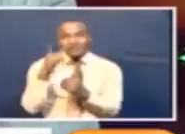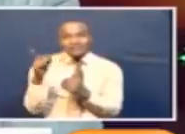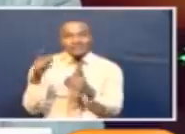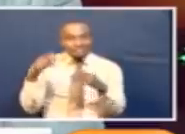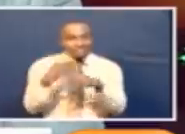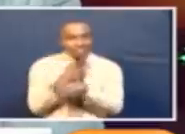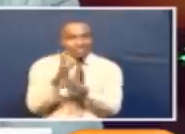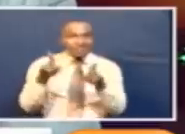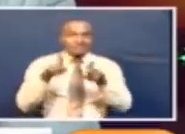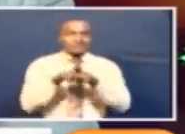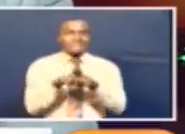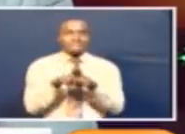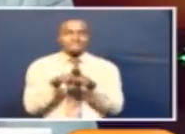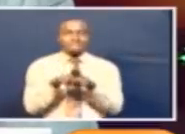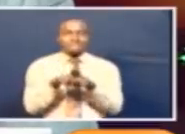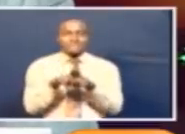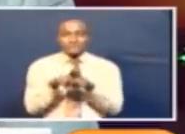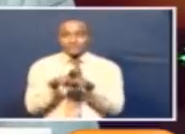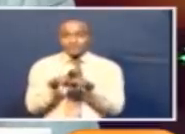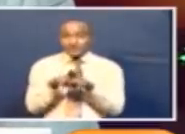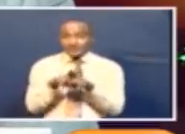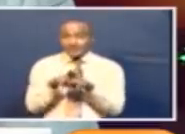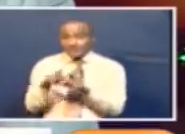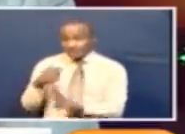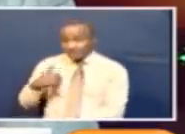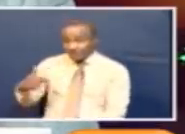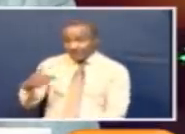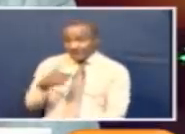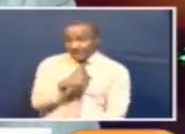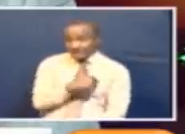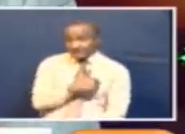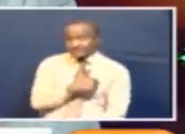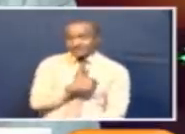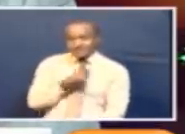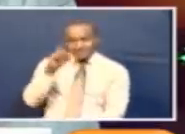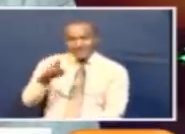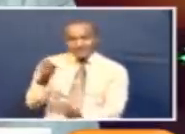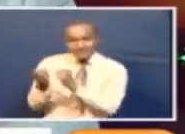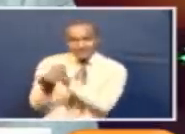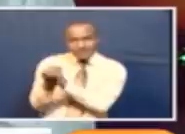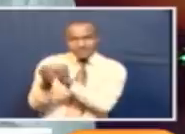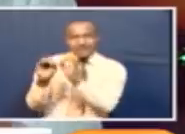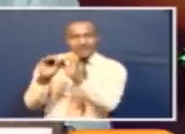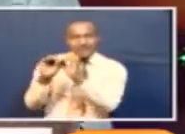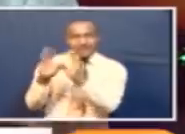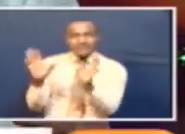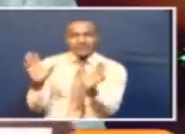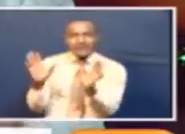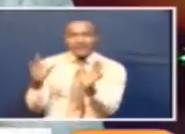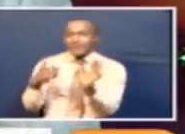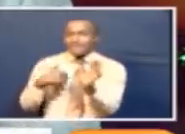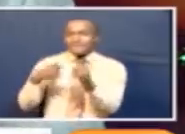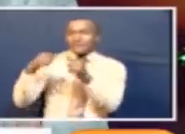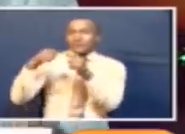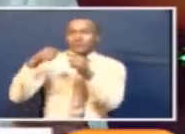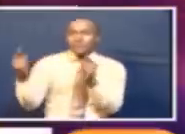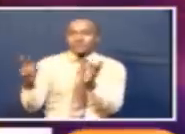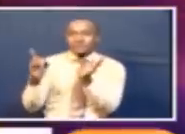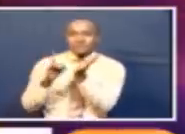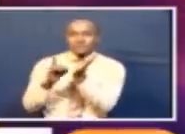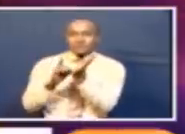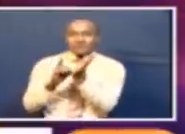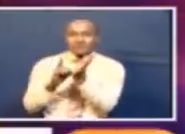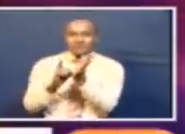say that? But for us, to make it very clear, first, we are not opposed to the doctors. Yeah. Just before